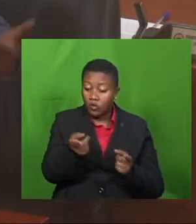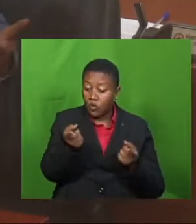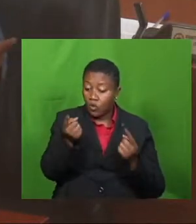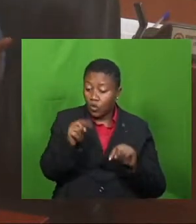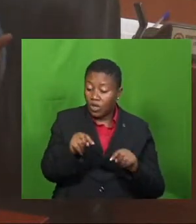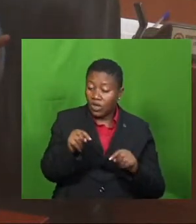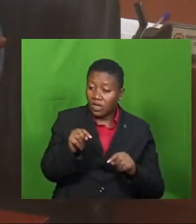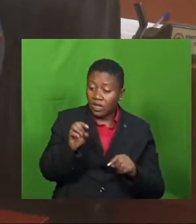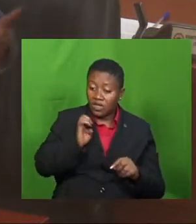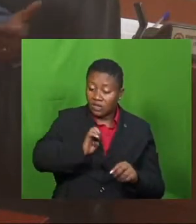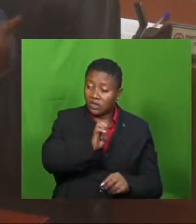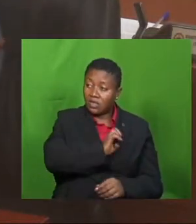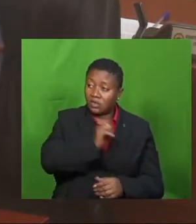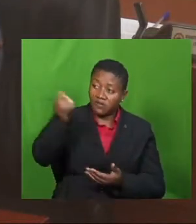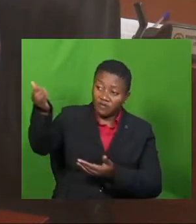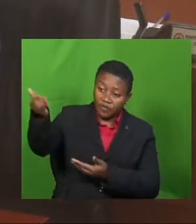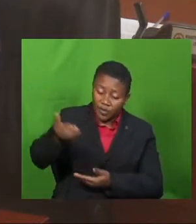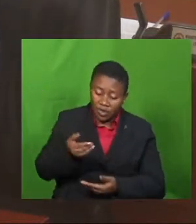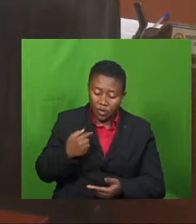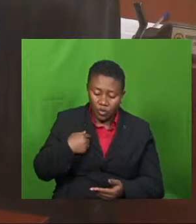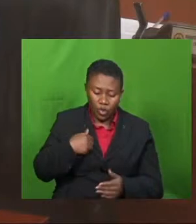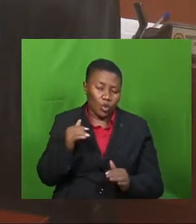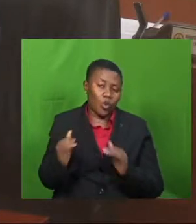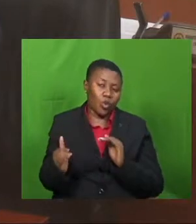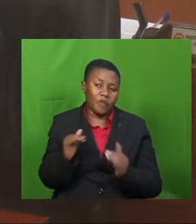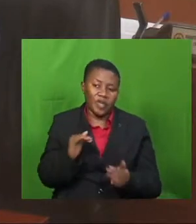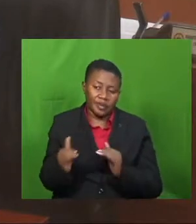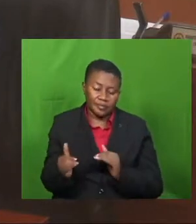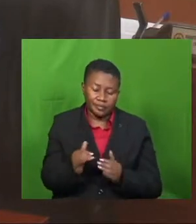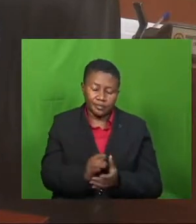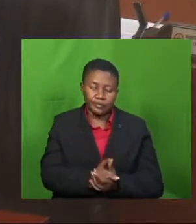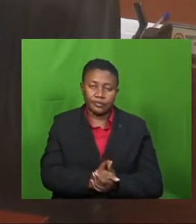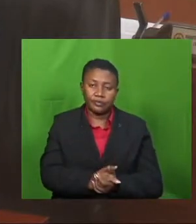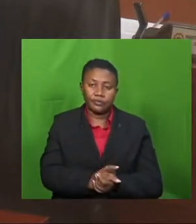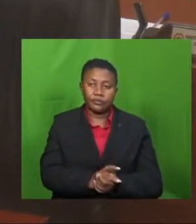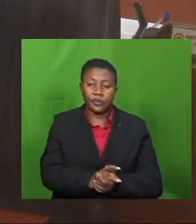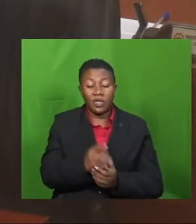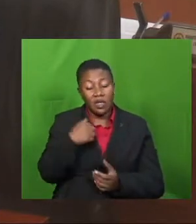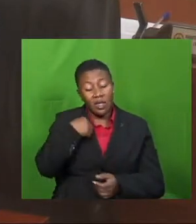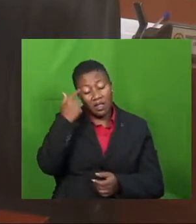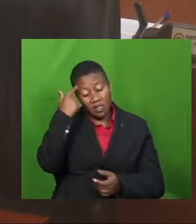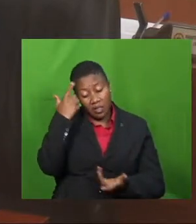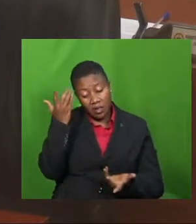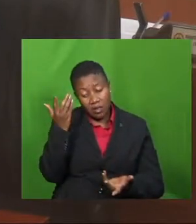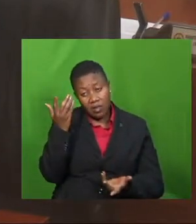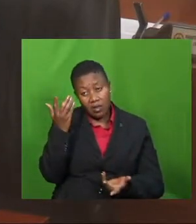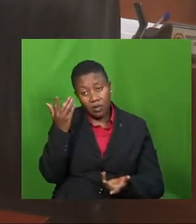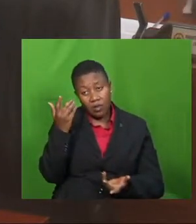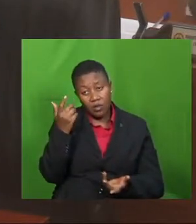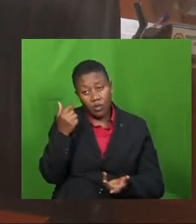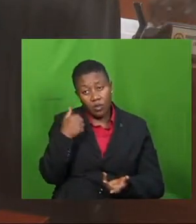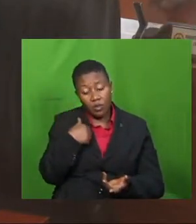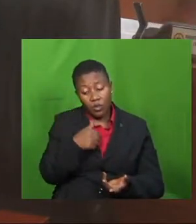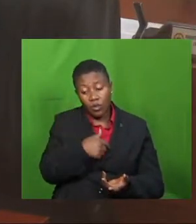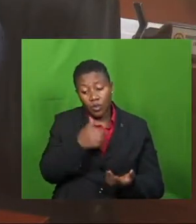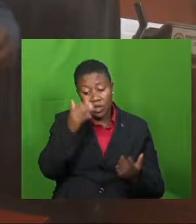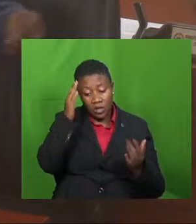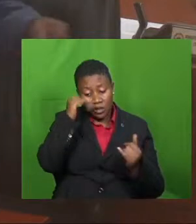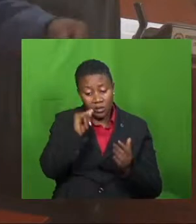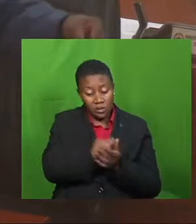to compare. I think that's a better way to do it. But I think for the time being, we would expect that we approve of this subject